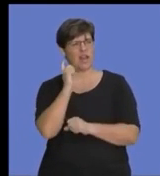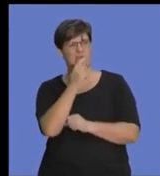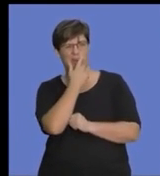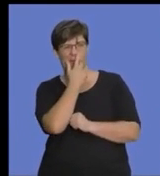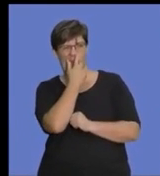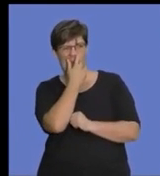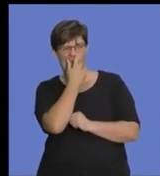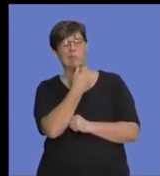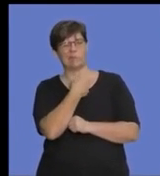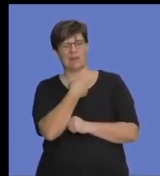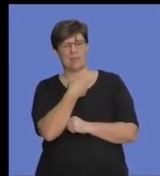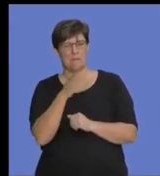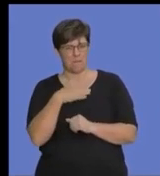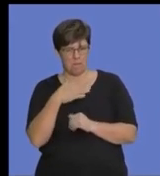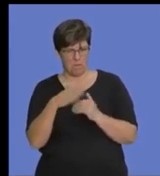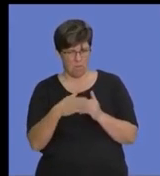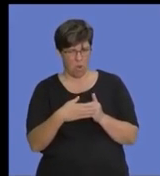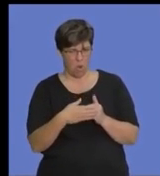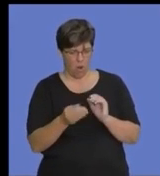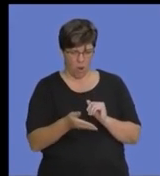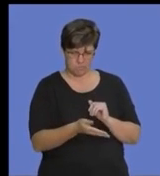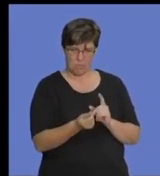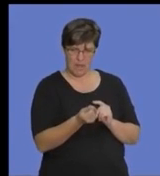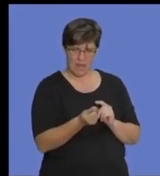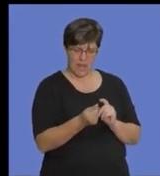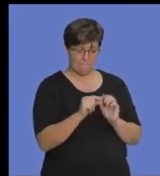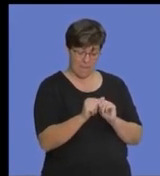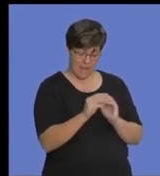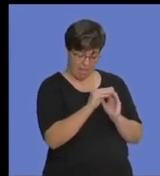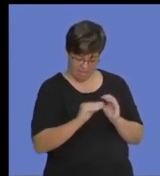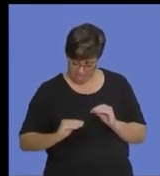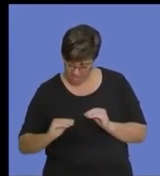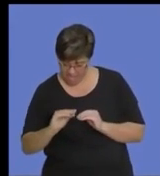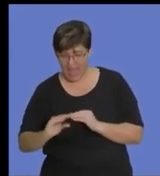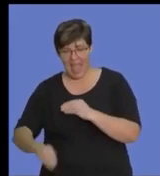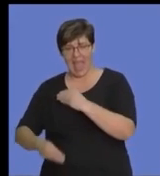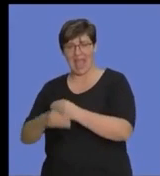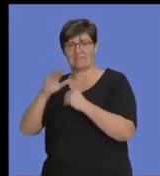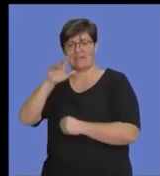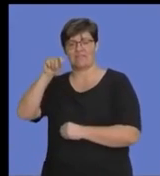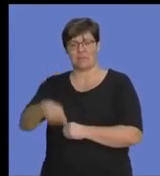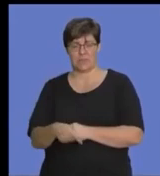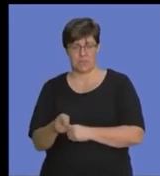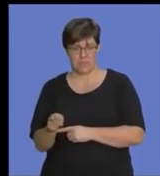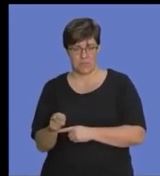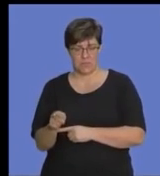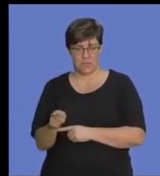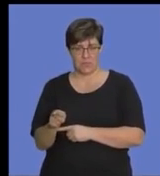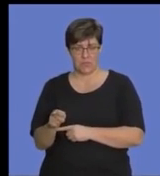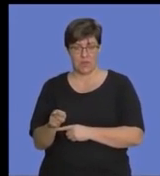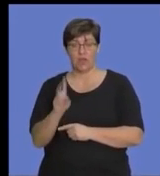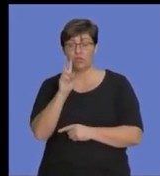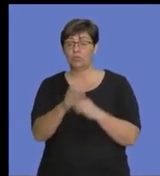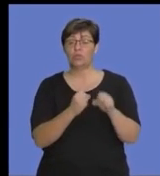she decides, no, now I have an extra amount in my purse. Let me just go and deposit an extra